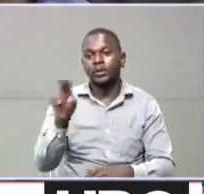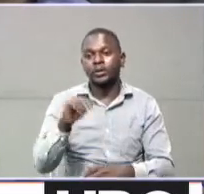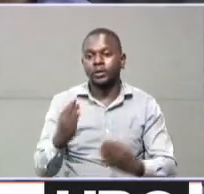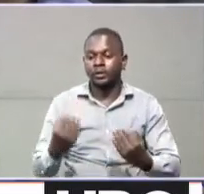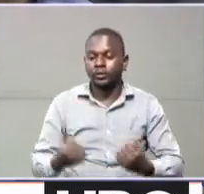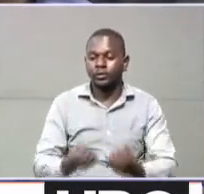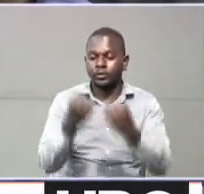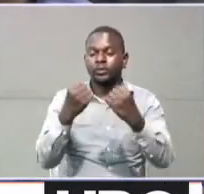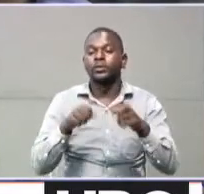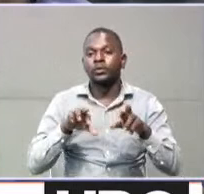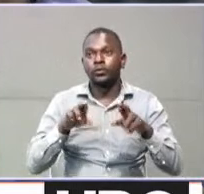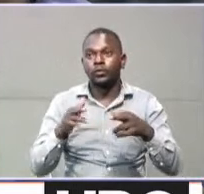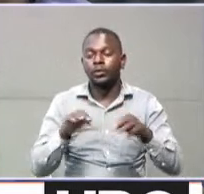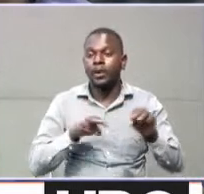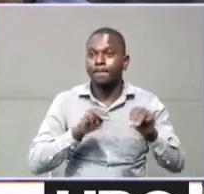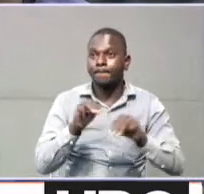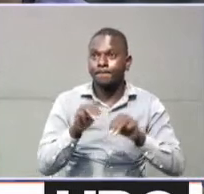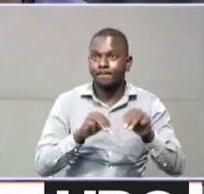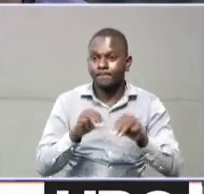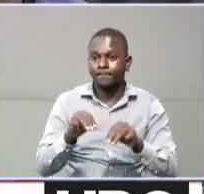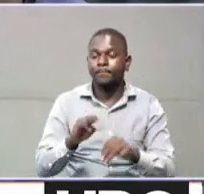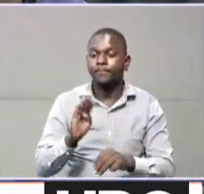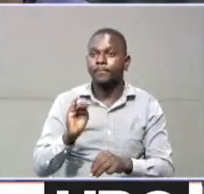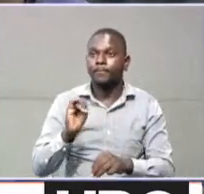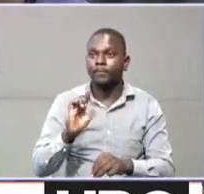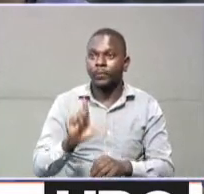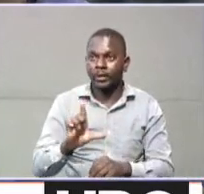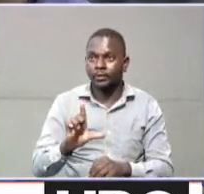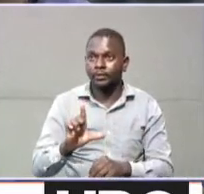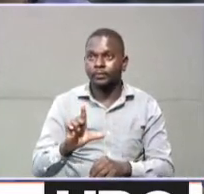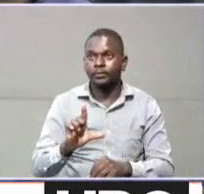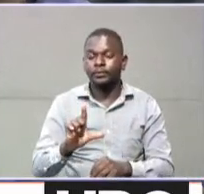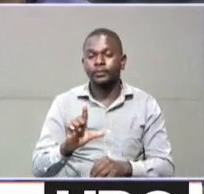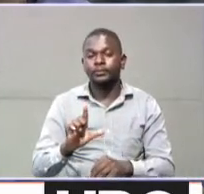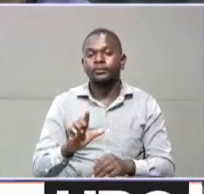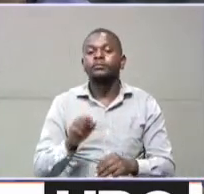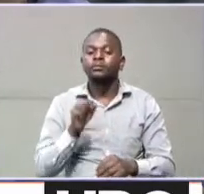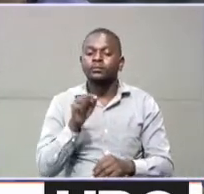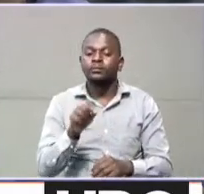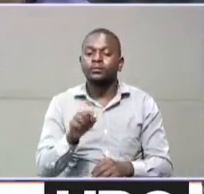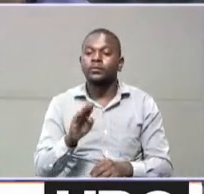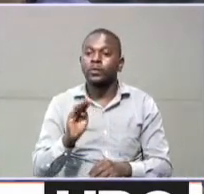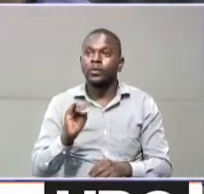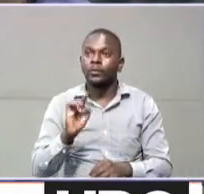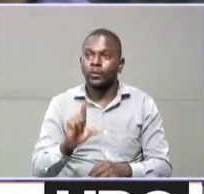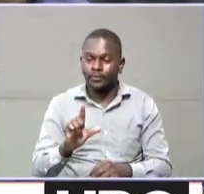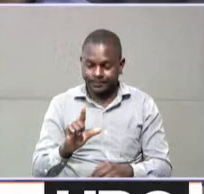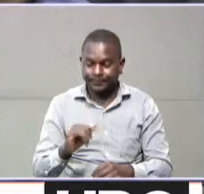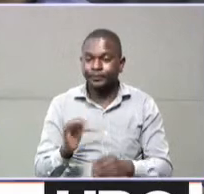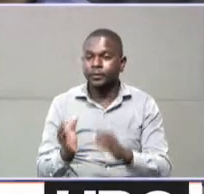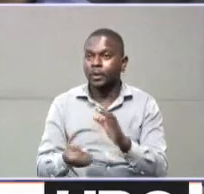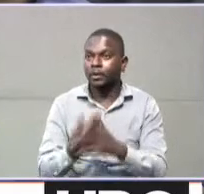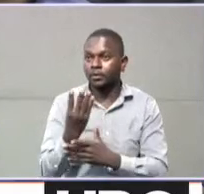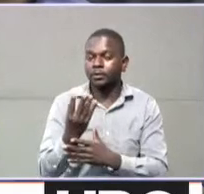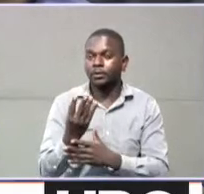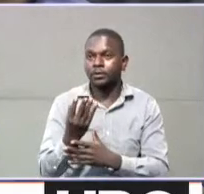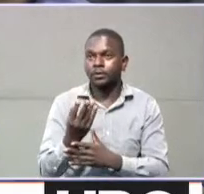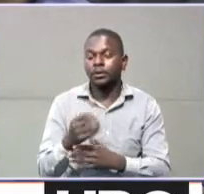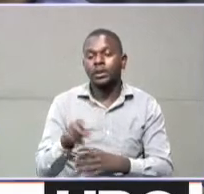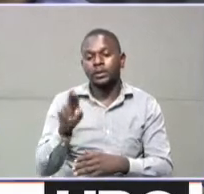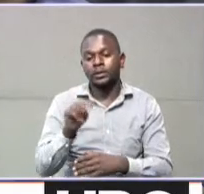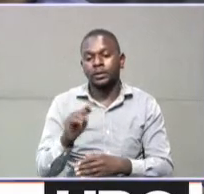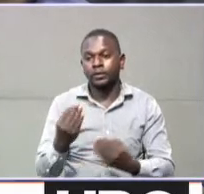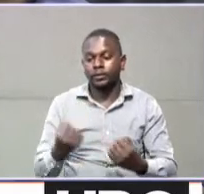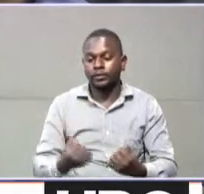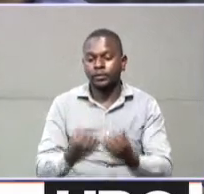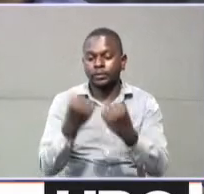disaster risk management bill and in this bill the establishment of the national